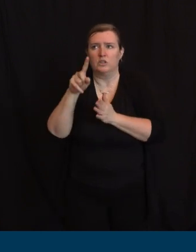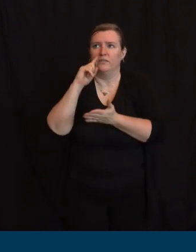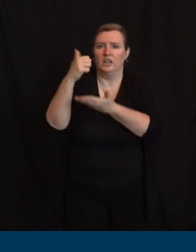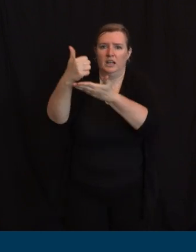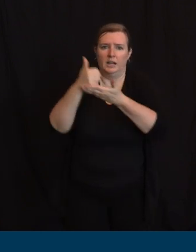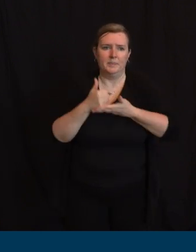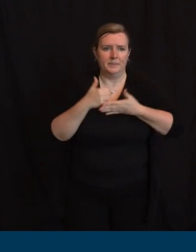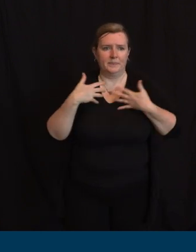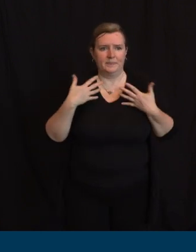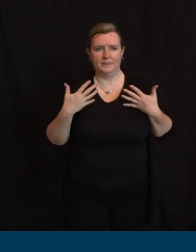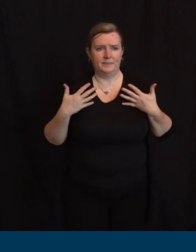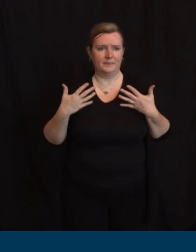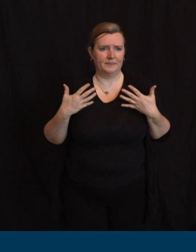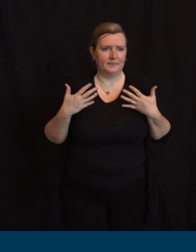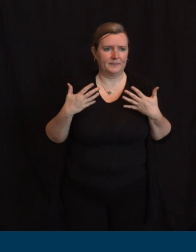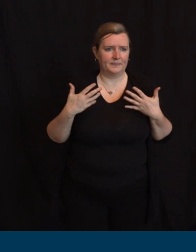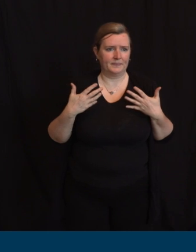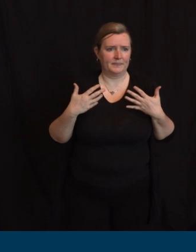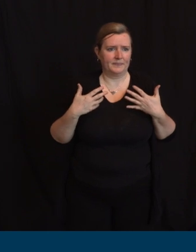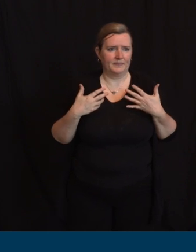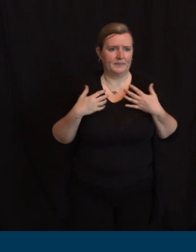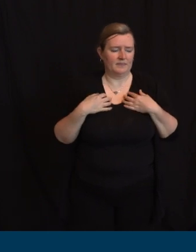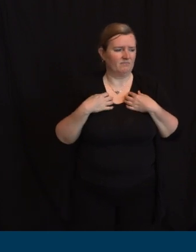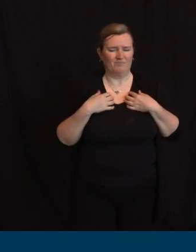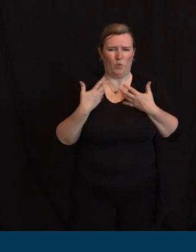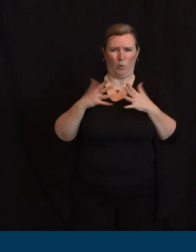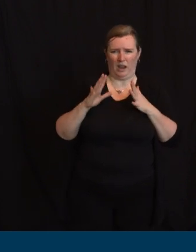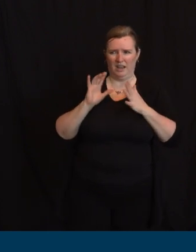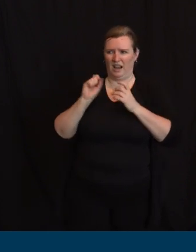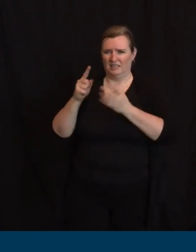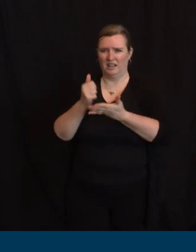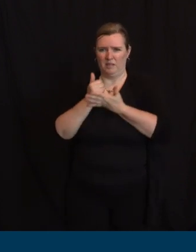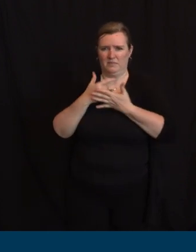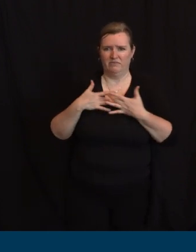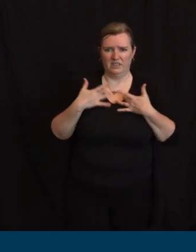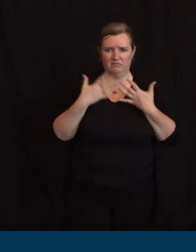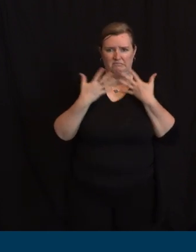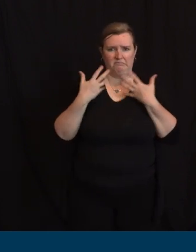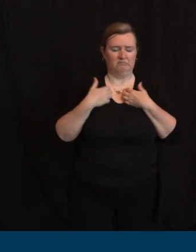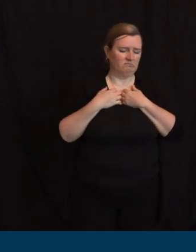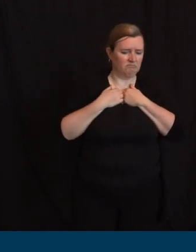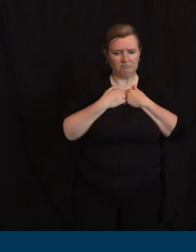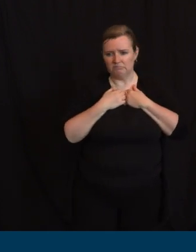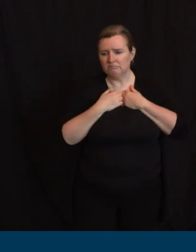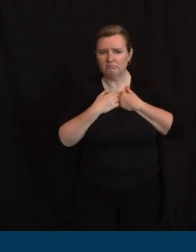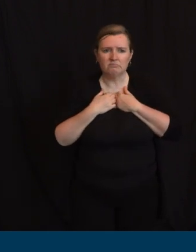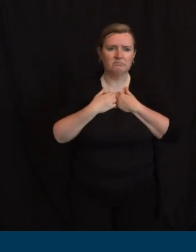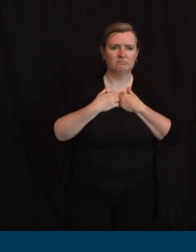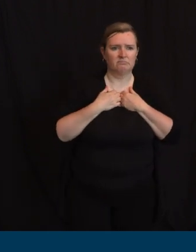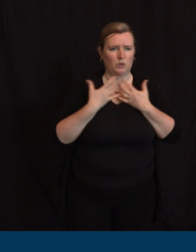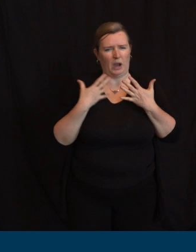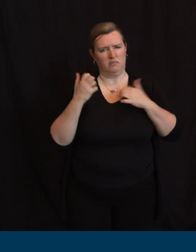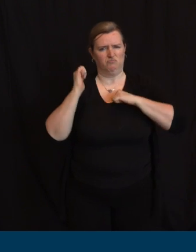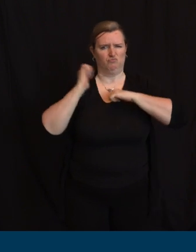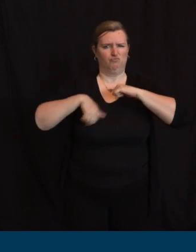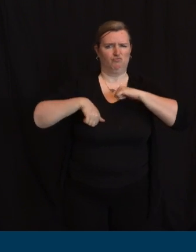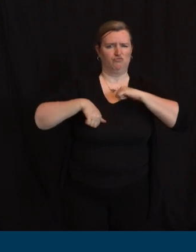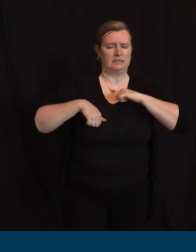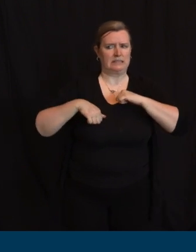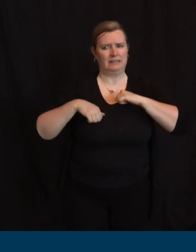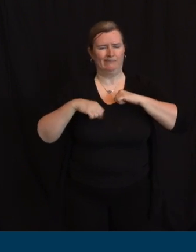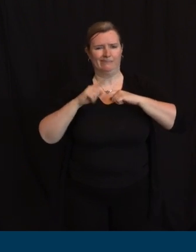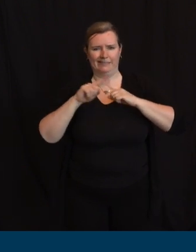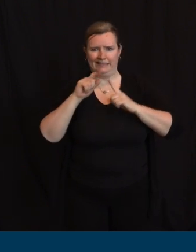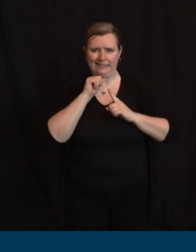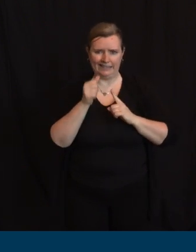guess that's it. Judy, may I start and then jump in? Is that okay? I think the admissions rate, tell me if, is it